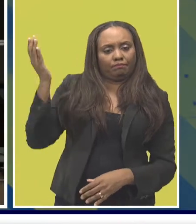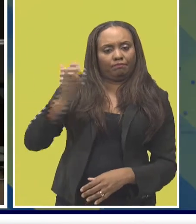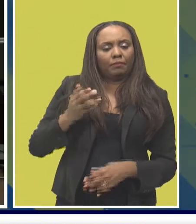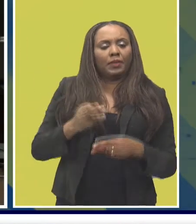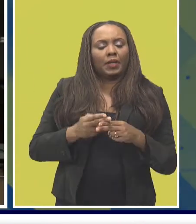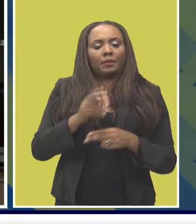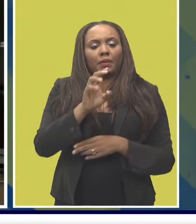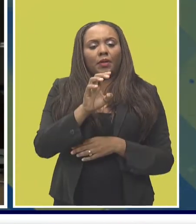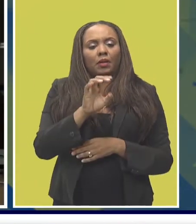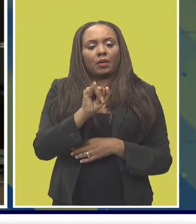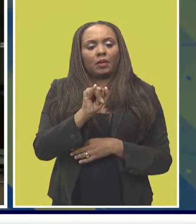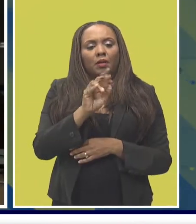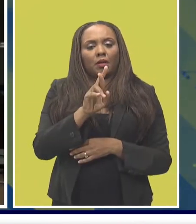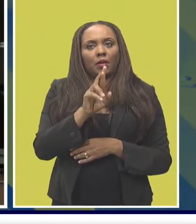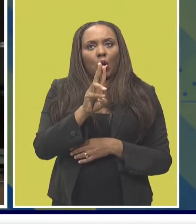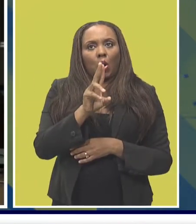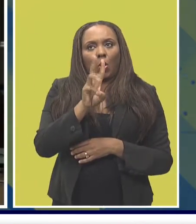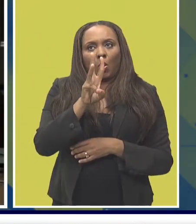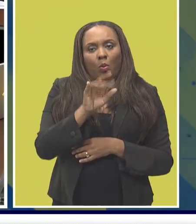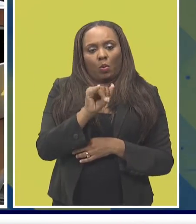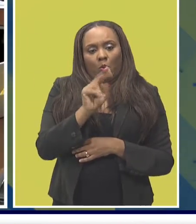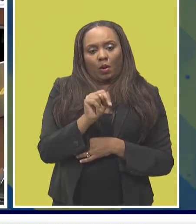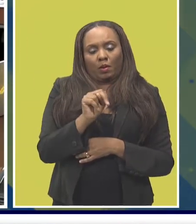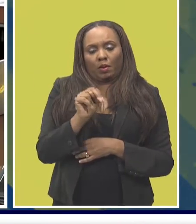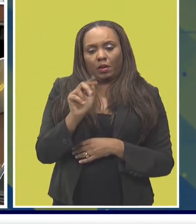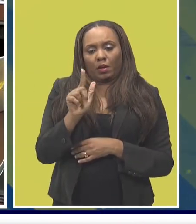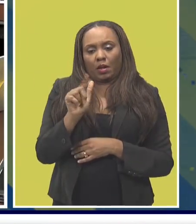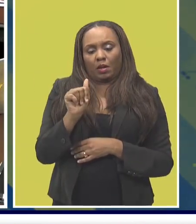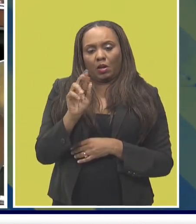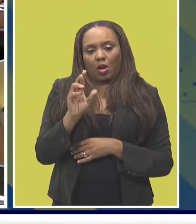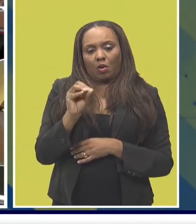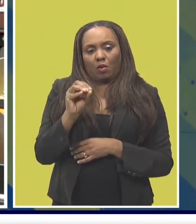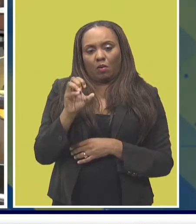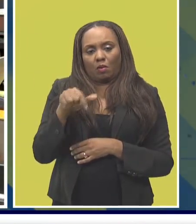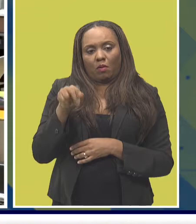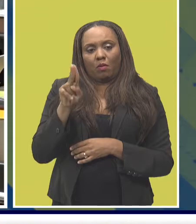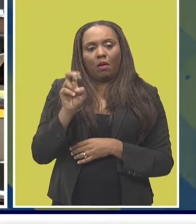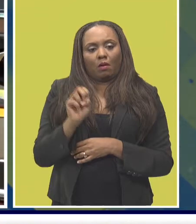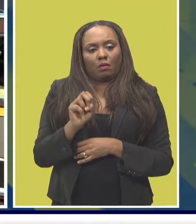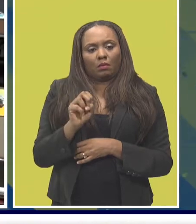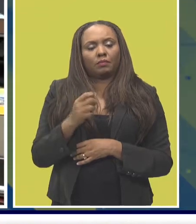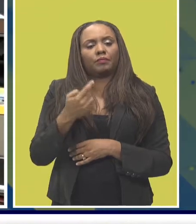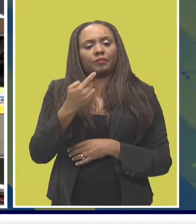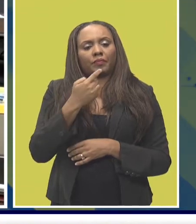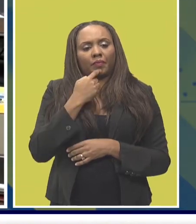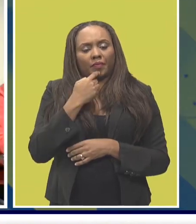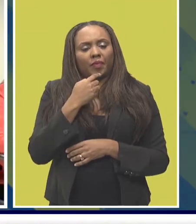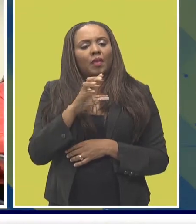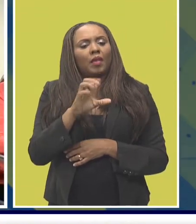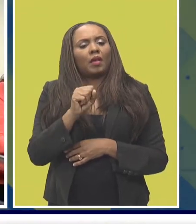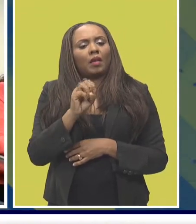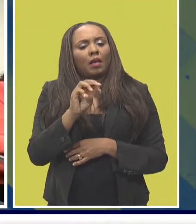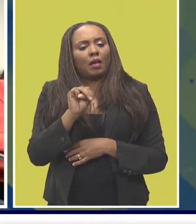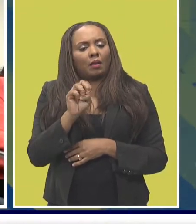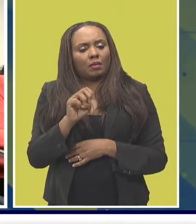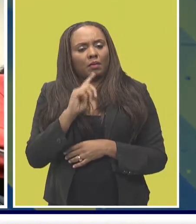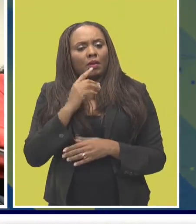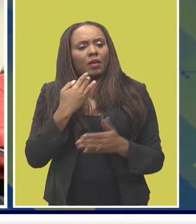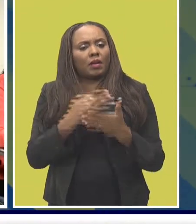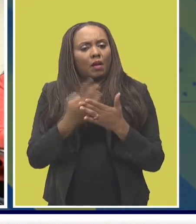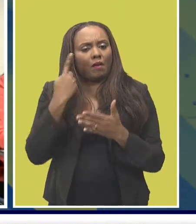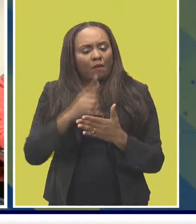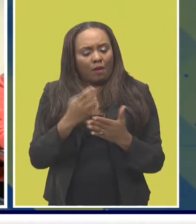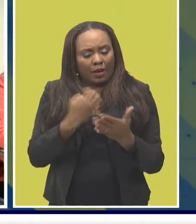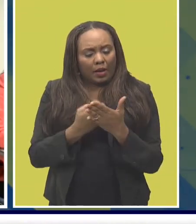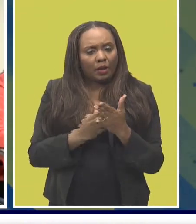meeting. He noted that while the CSME is still the best vein for regional member states to see sustainable economic growth and development, the